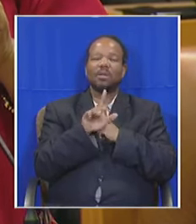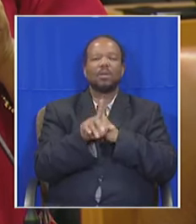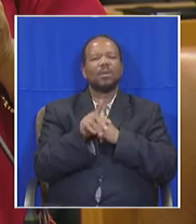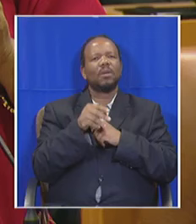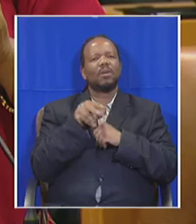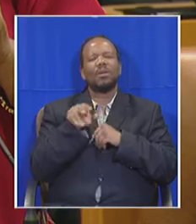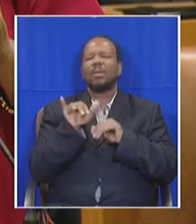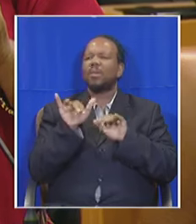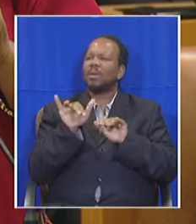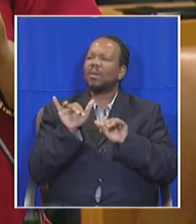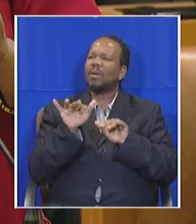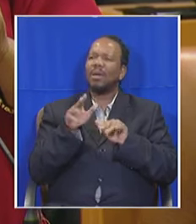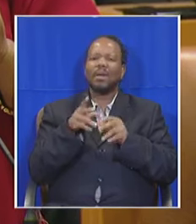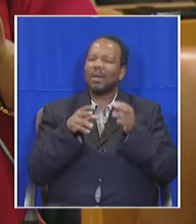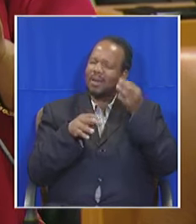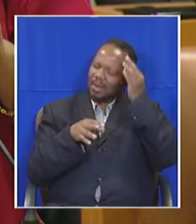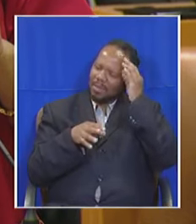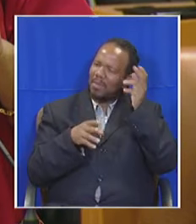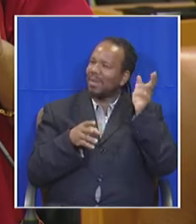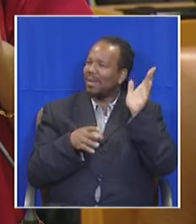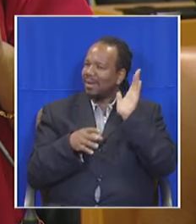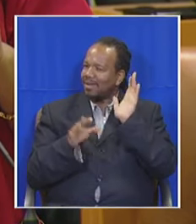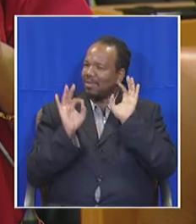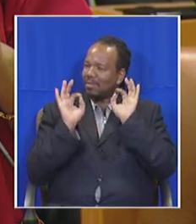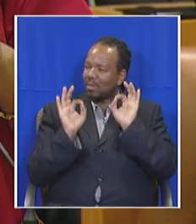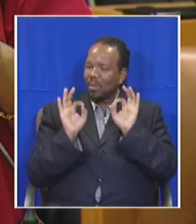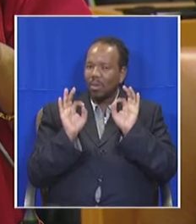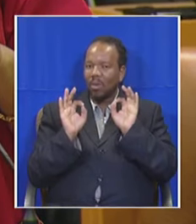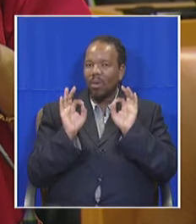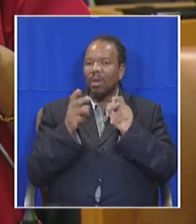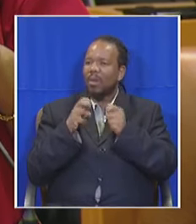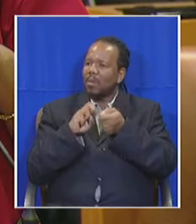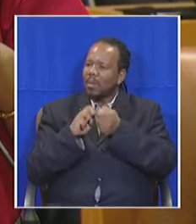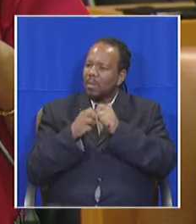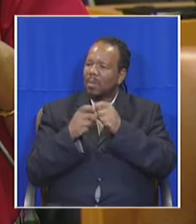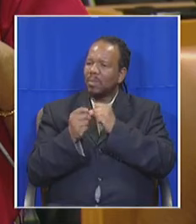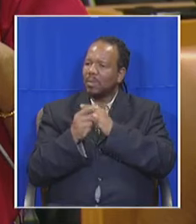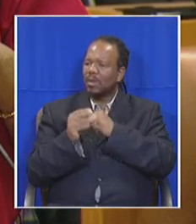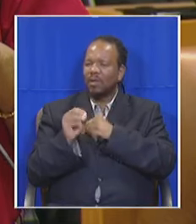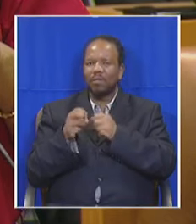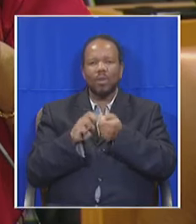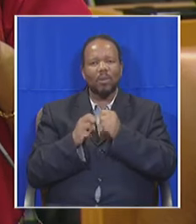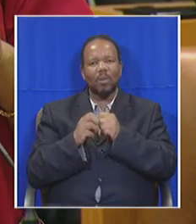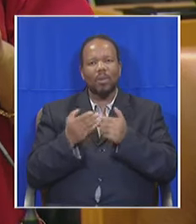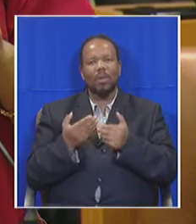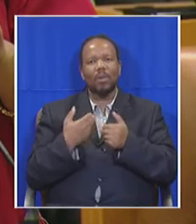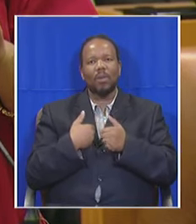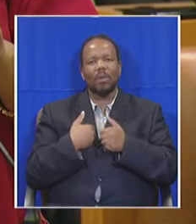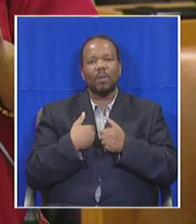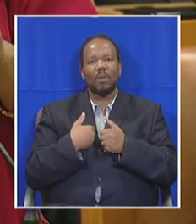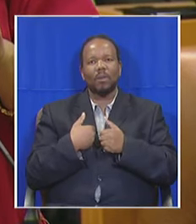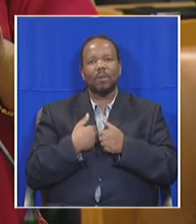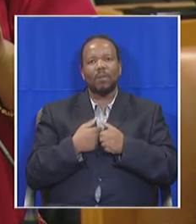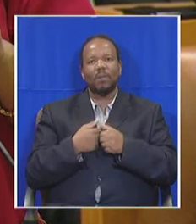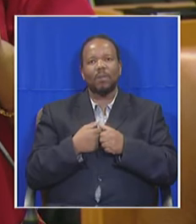manje siphelile isikhathi sokuthi kukhohlwe abantu ukuthi iy'nkinga babhekene nazo njengoba ekugcineni gcina